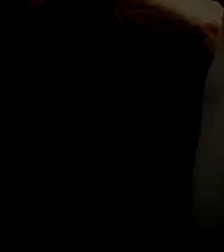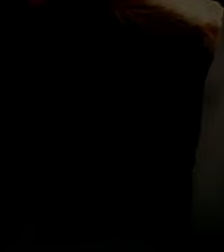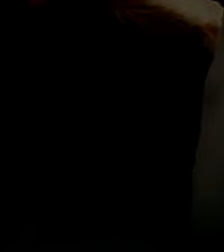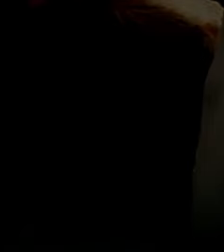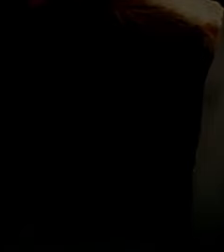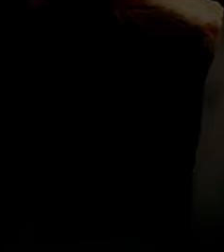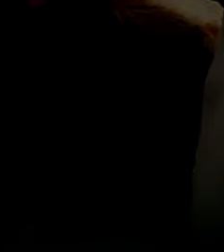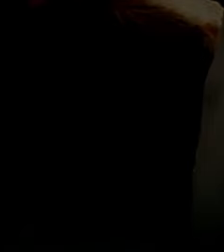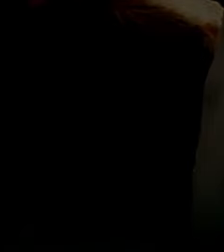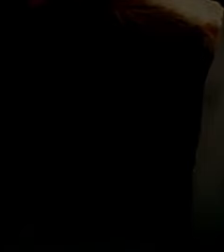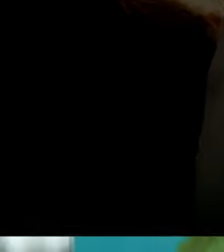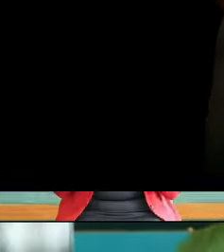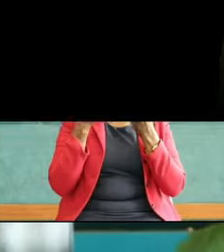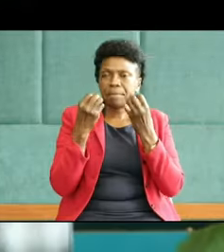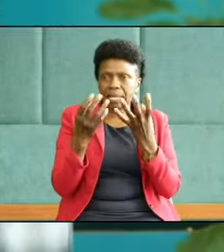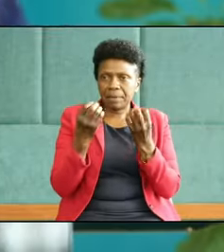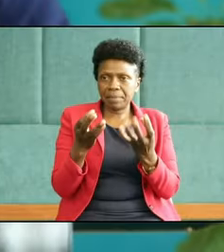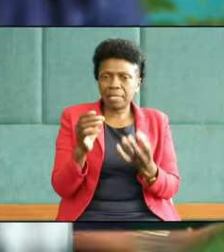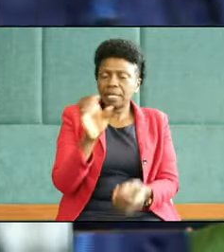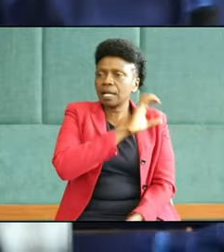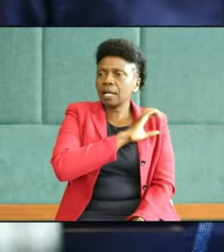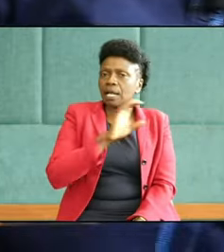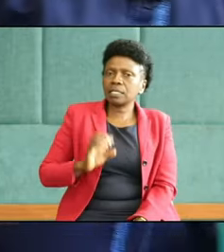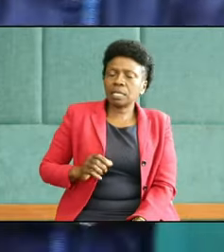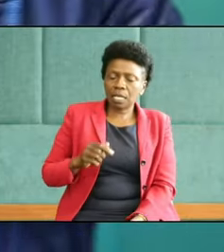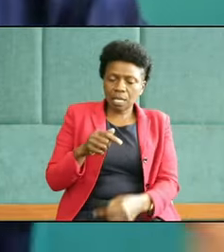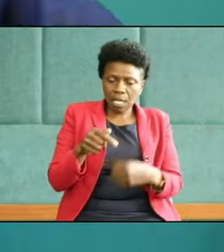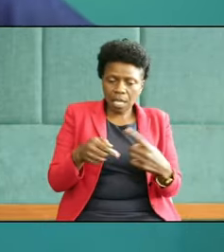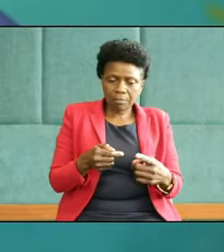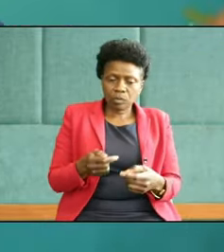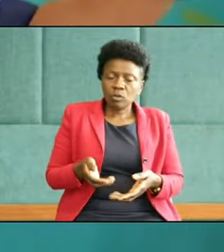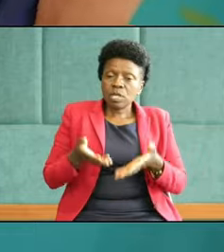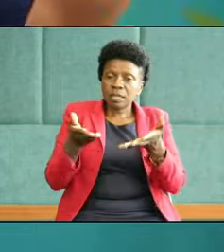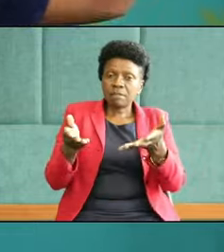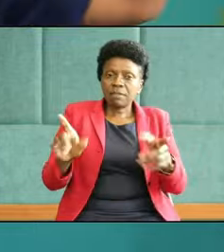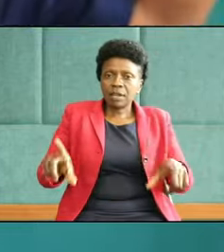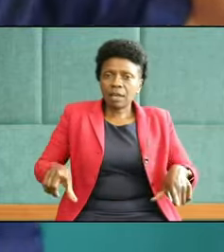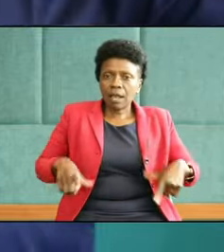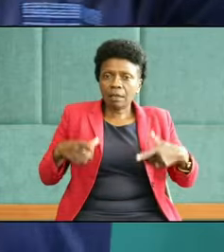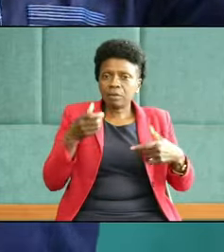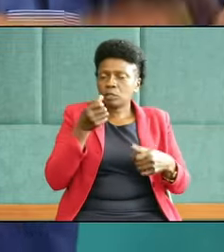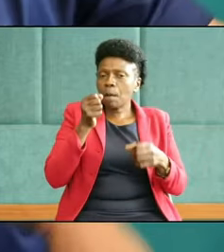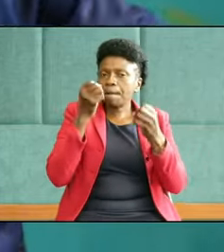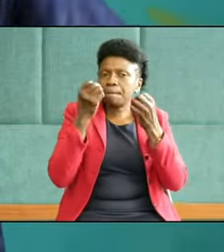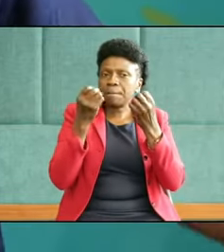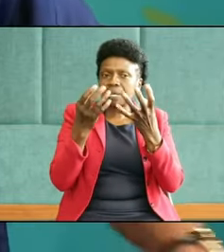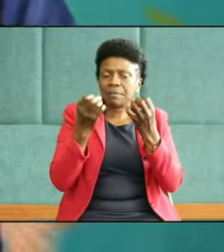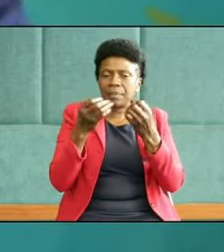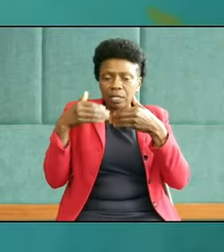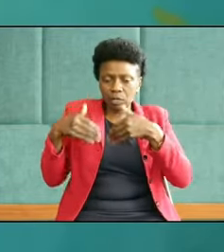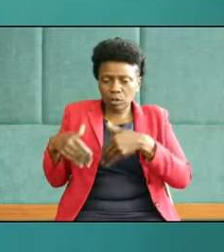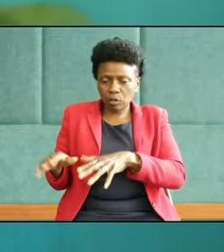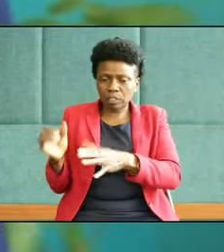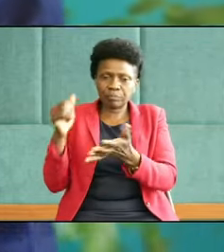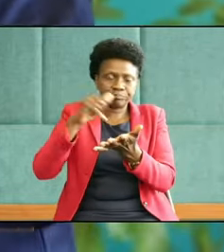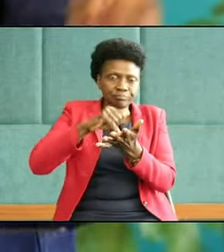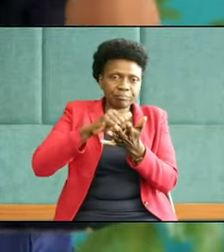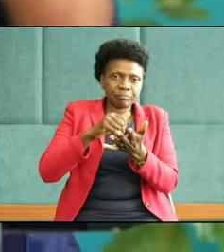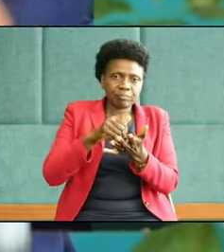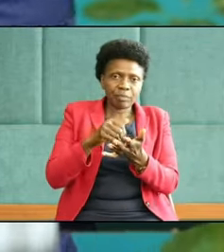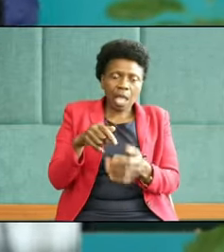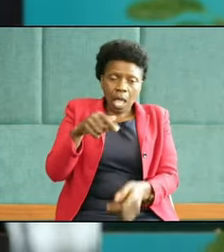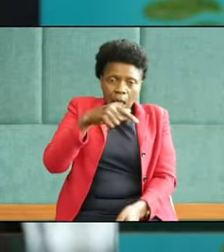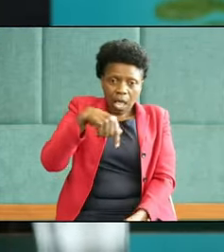for many. So Christ came to lay down his life so that many lost, including those of us